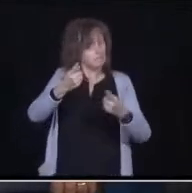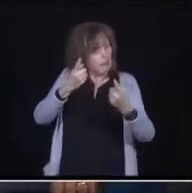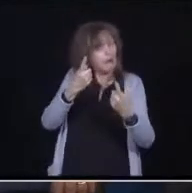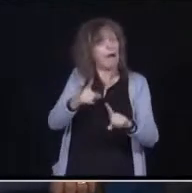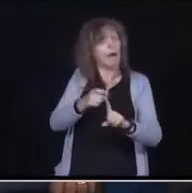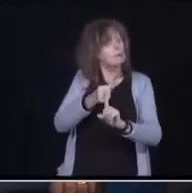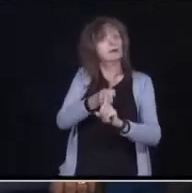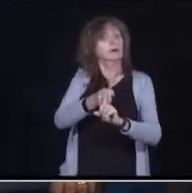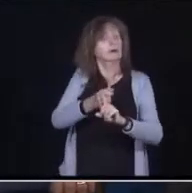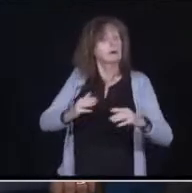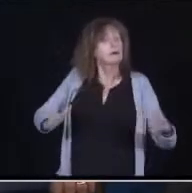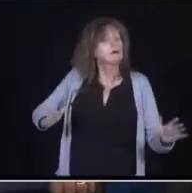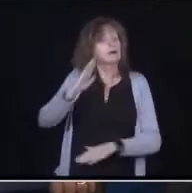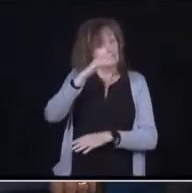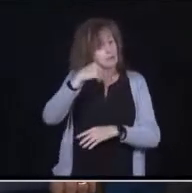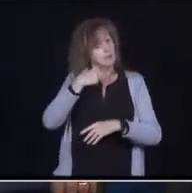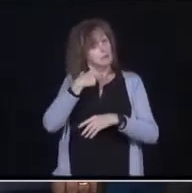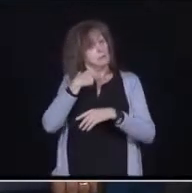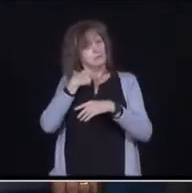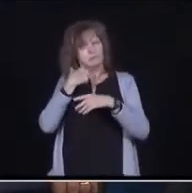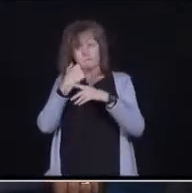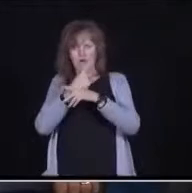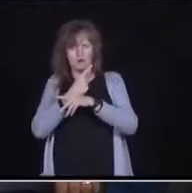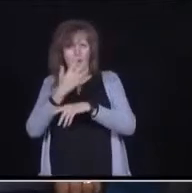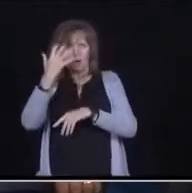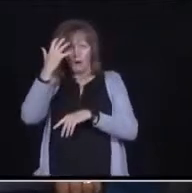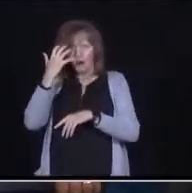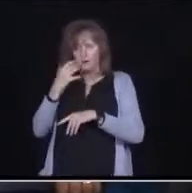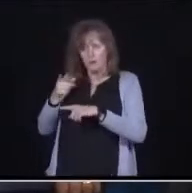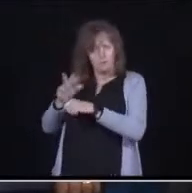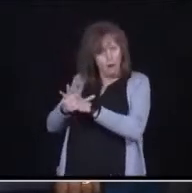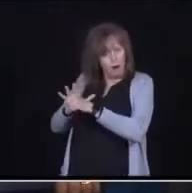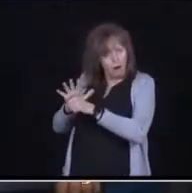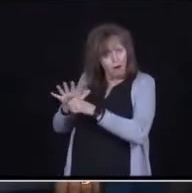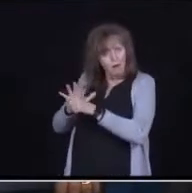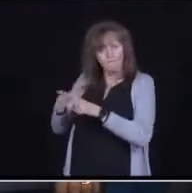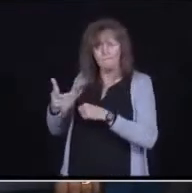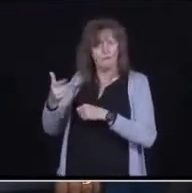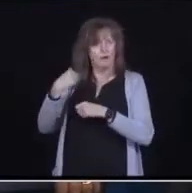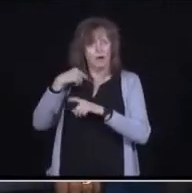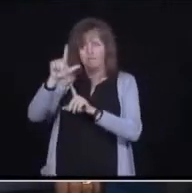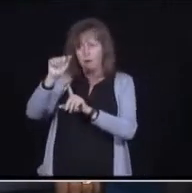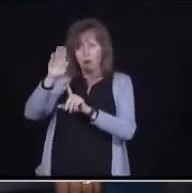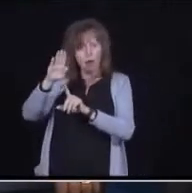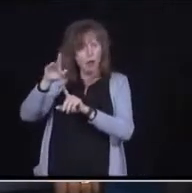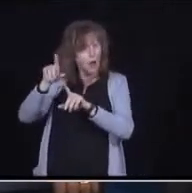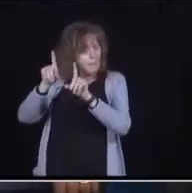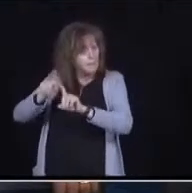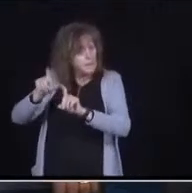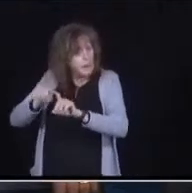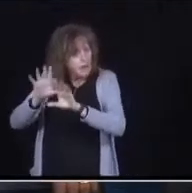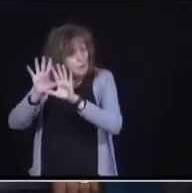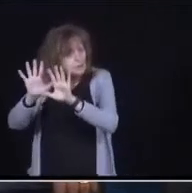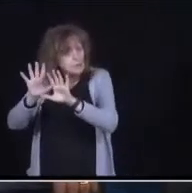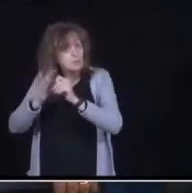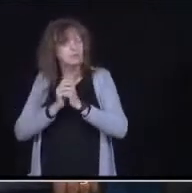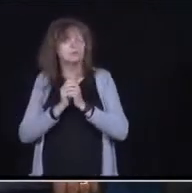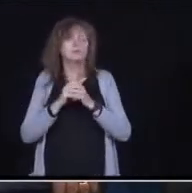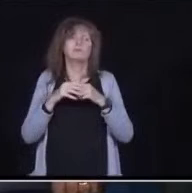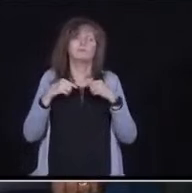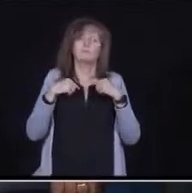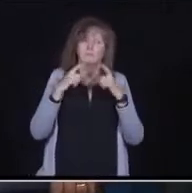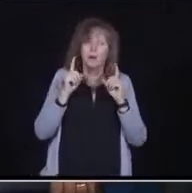hospital capacity, to deal with testing, to deal with lab capacity, to make sure we can continue with the surgeries and